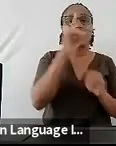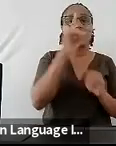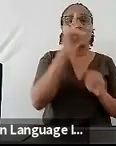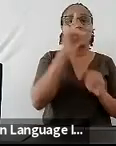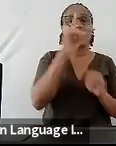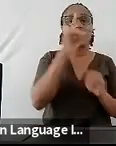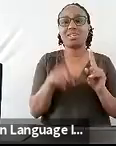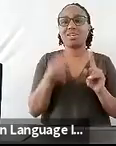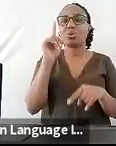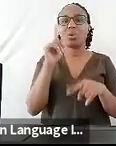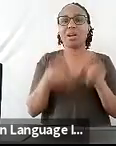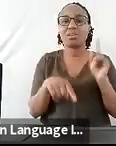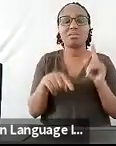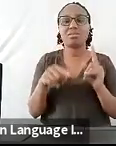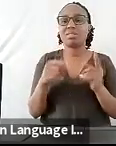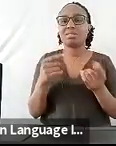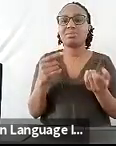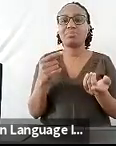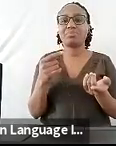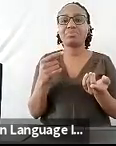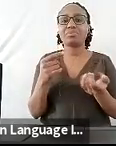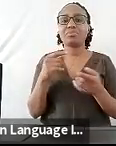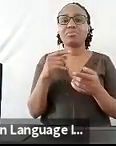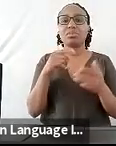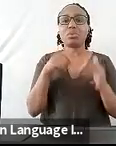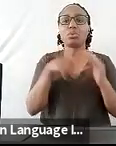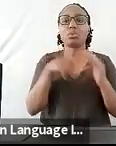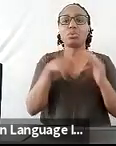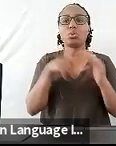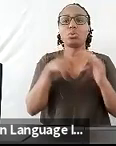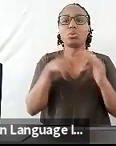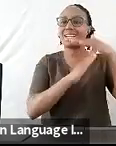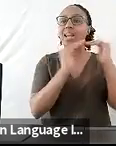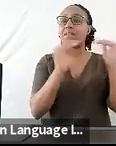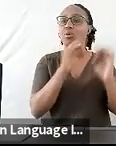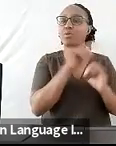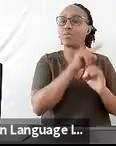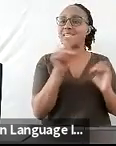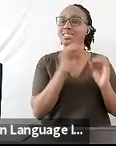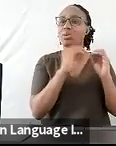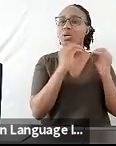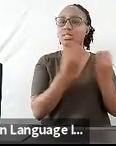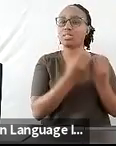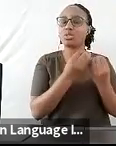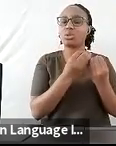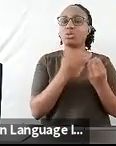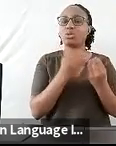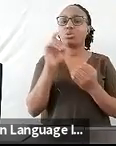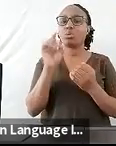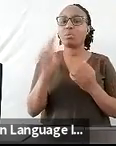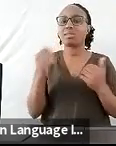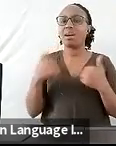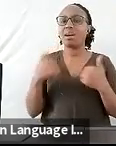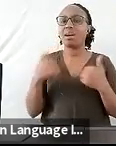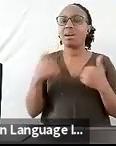to get to the senior levels of some of these organizations. You would have had to had internship when you were an undergrad, which means you would have had to be